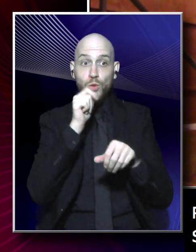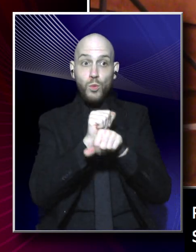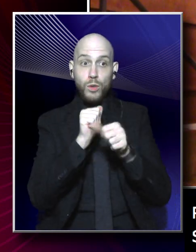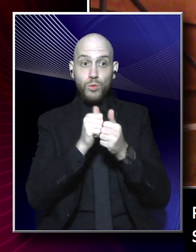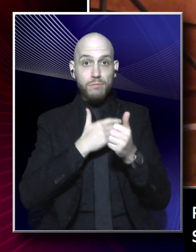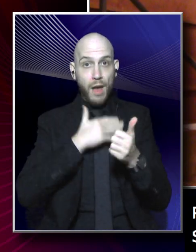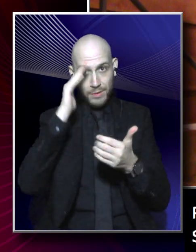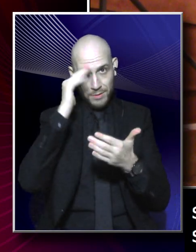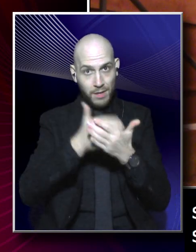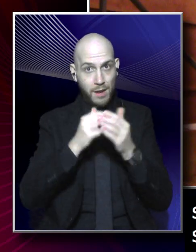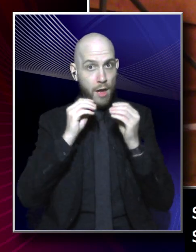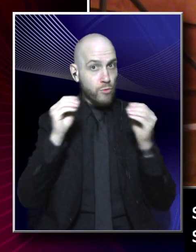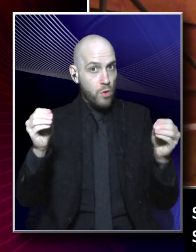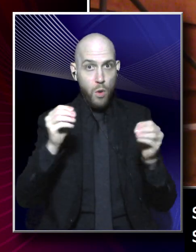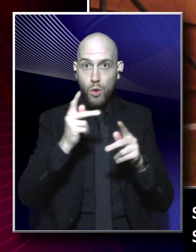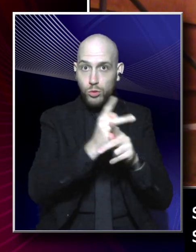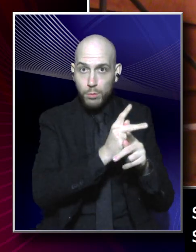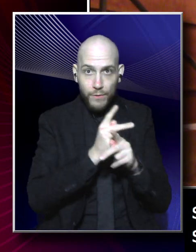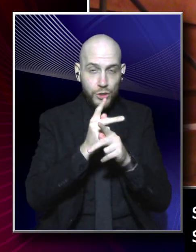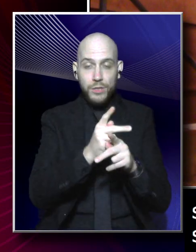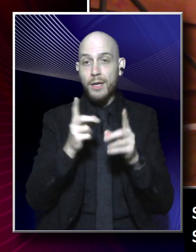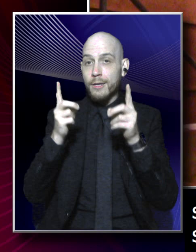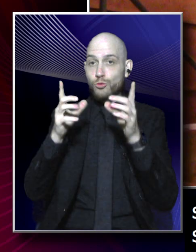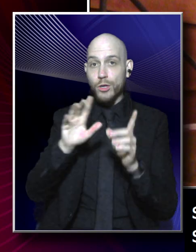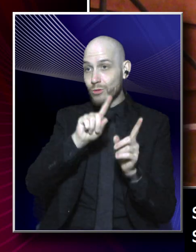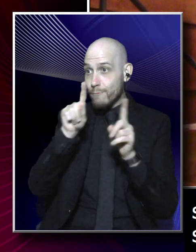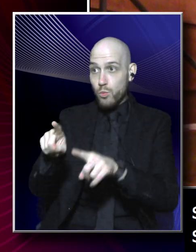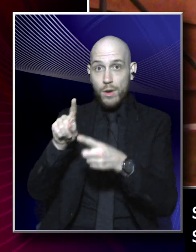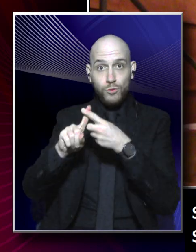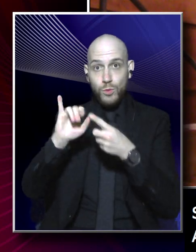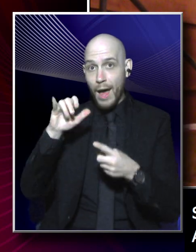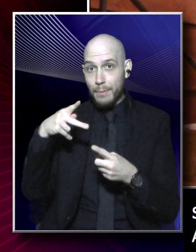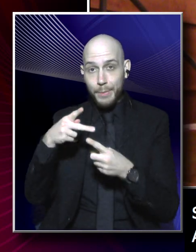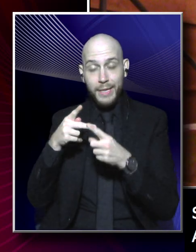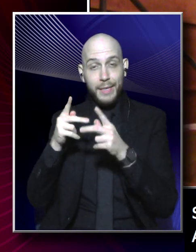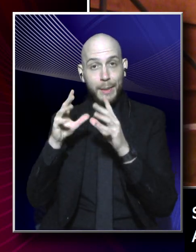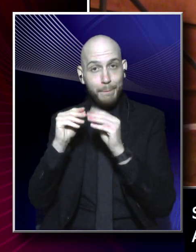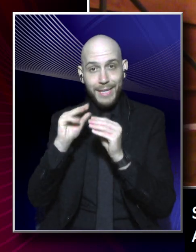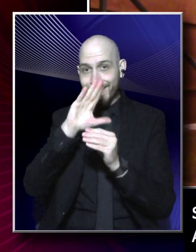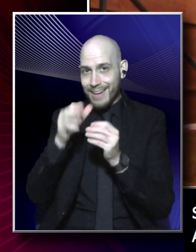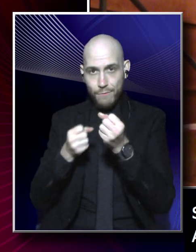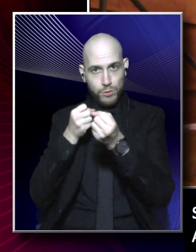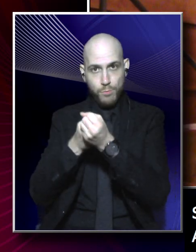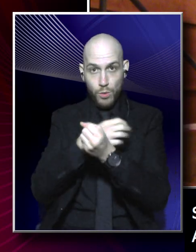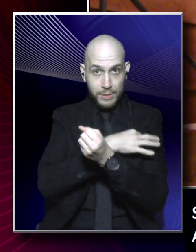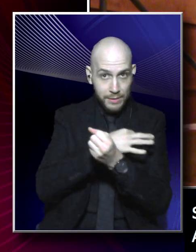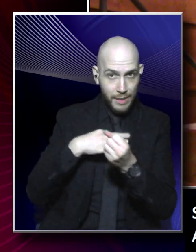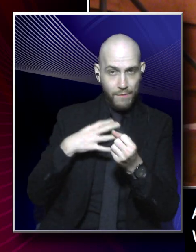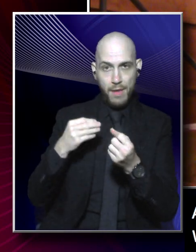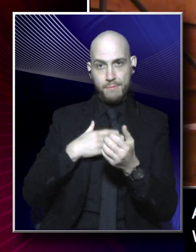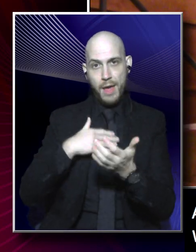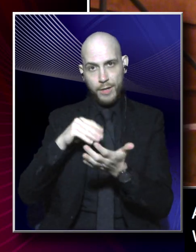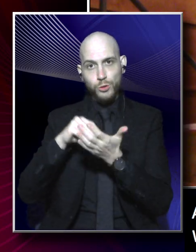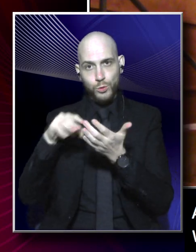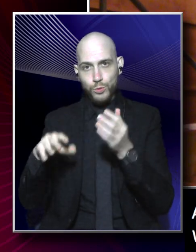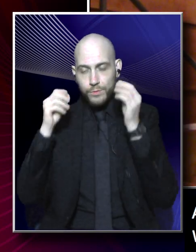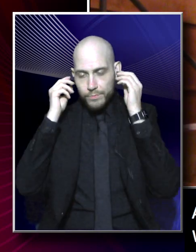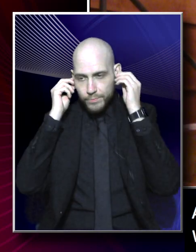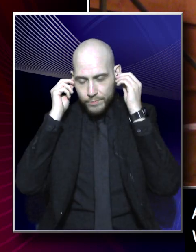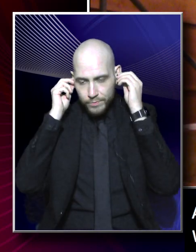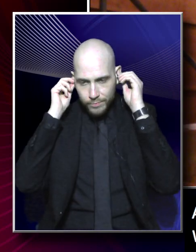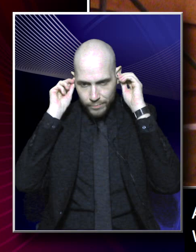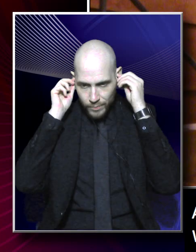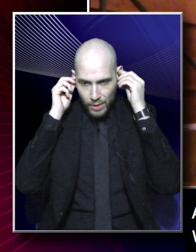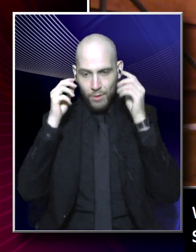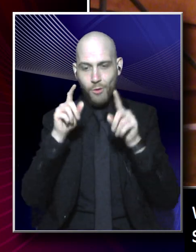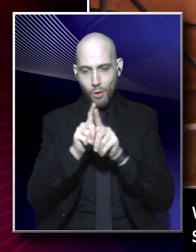director never attended an IEP meeting or supported ASDB staff whatsoever, much less our student. Finally, you have systemic issues here in